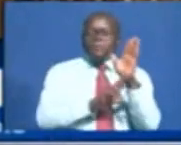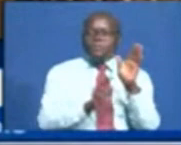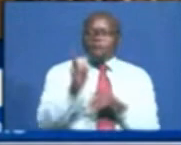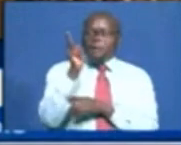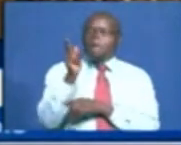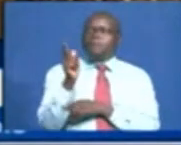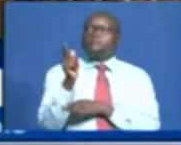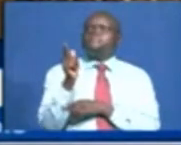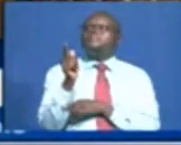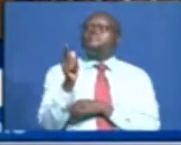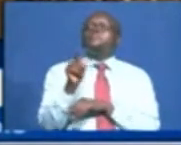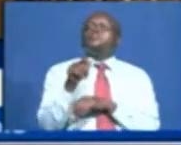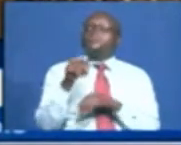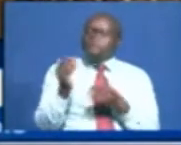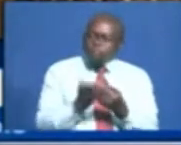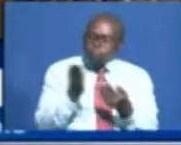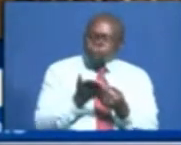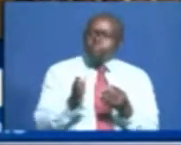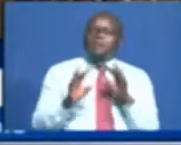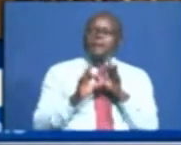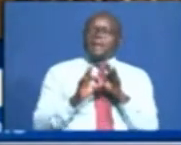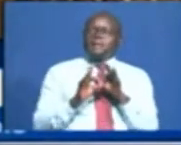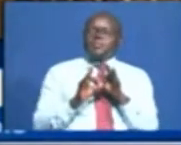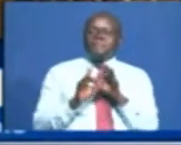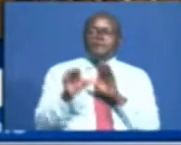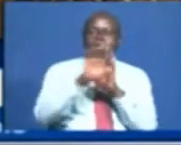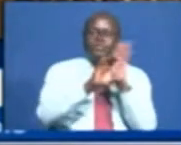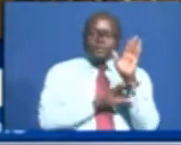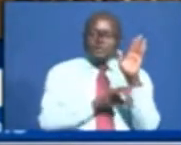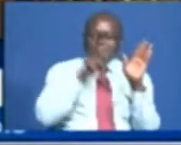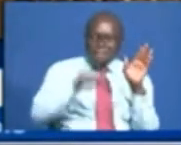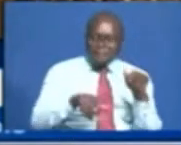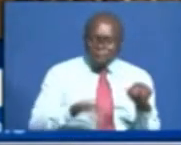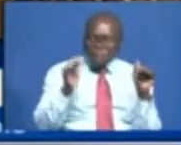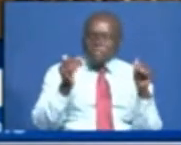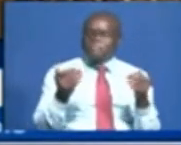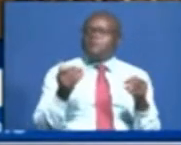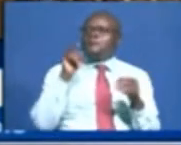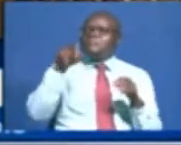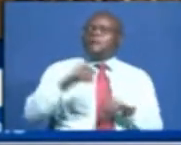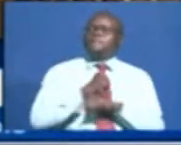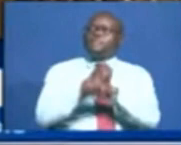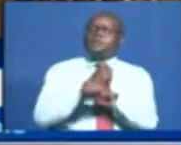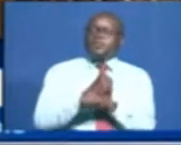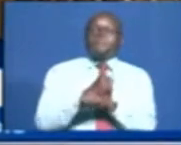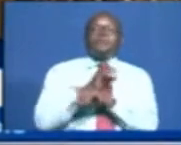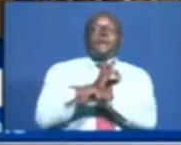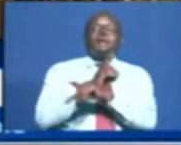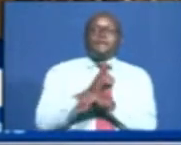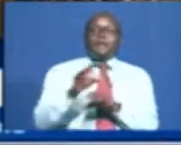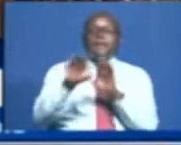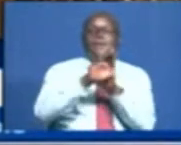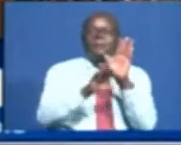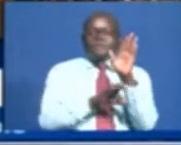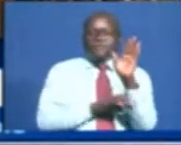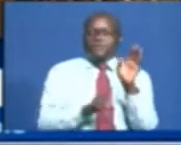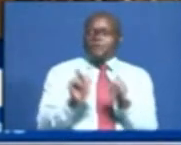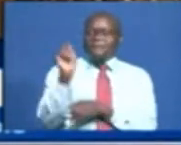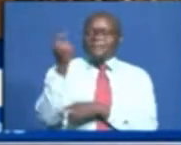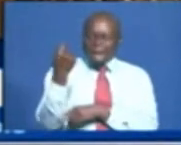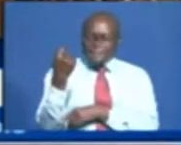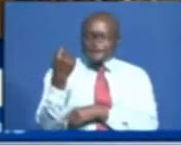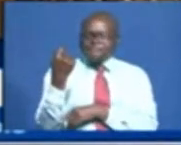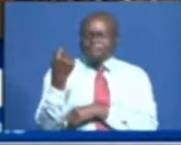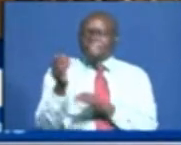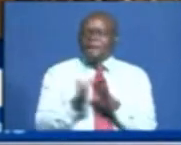legality, and nurture the culture of constitutionalism. And I shall protect, defend the Constitution of the Republic of Kenya,